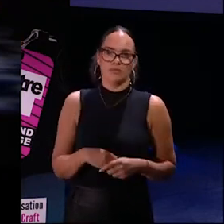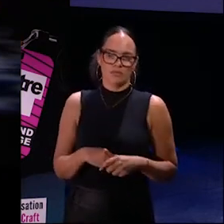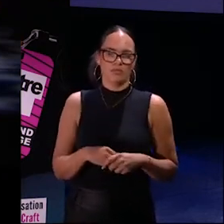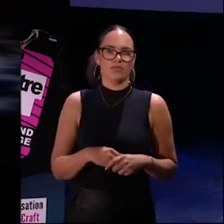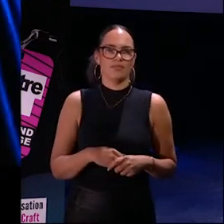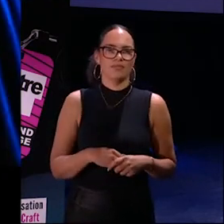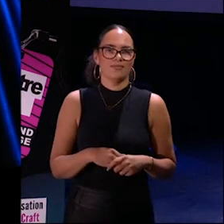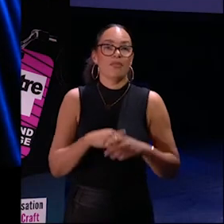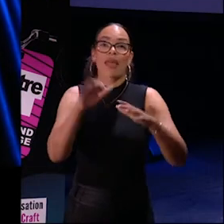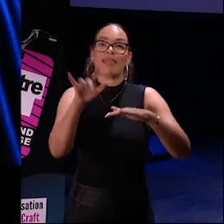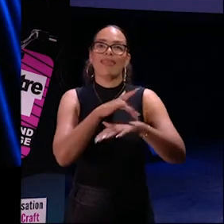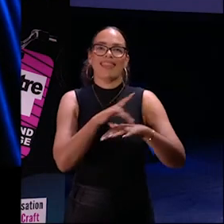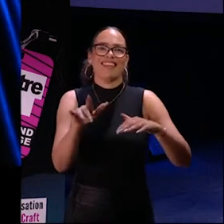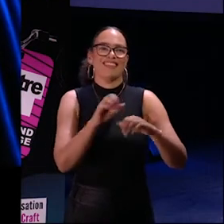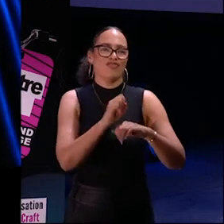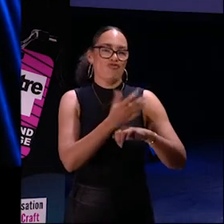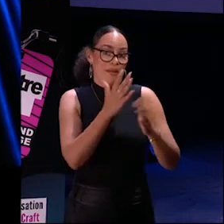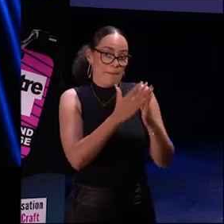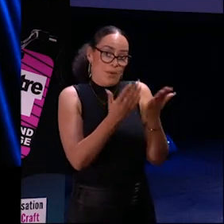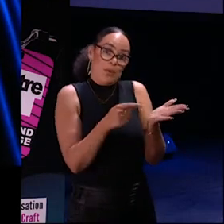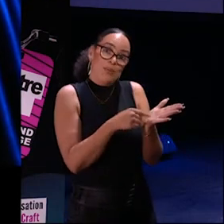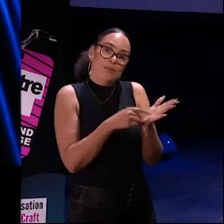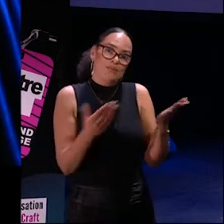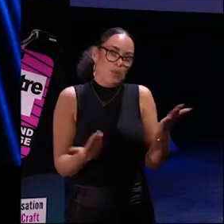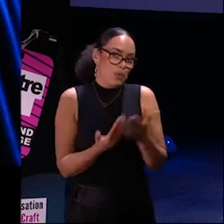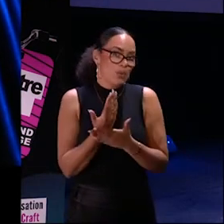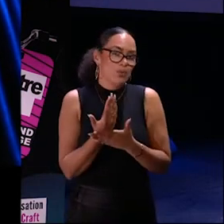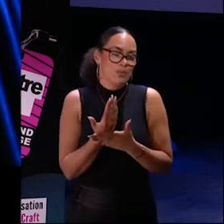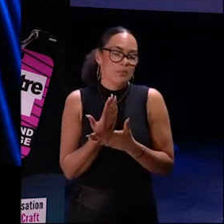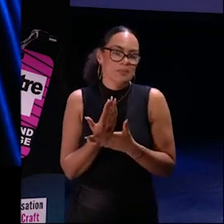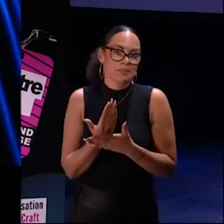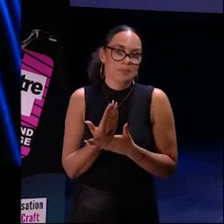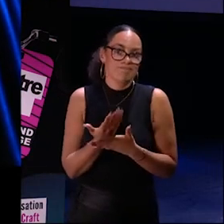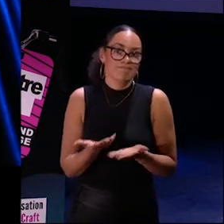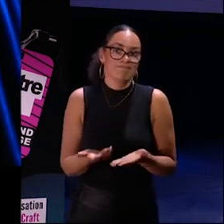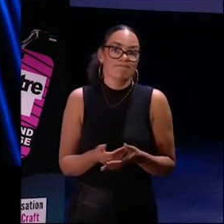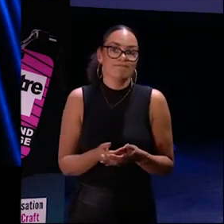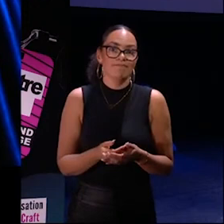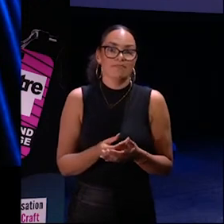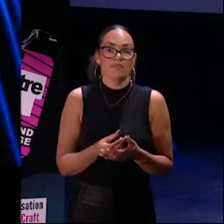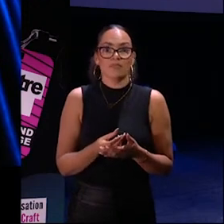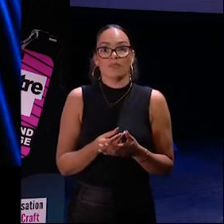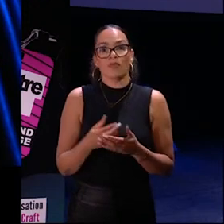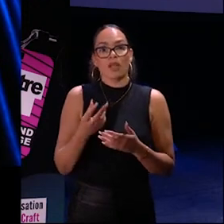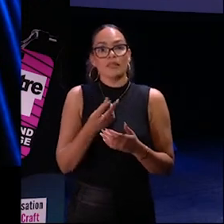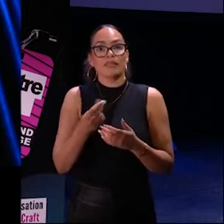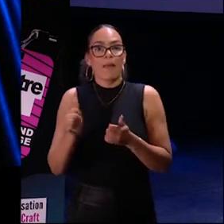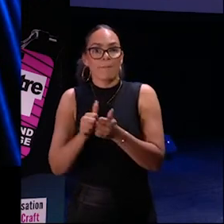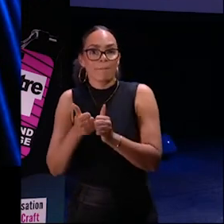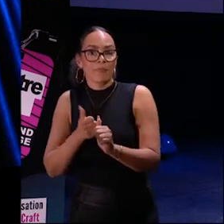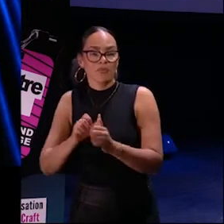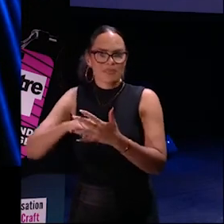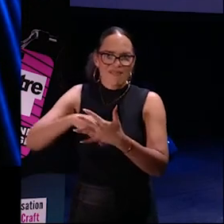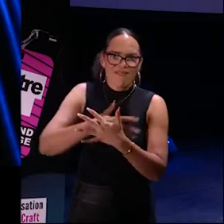saying, the Theatre Green Book is really new, and people have been like have developed environmental